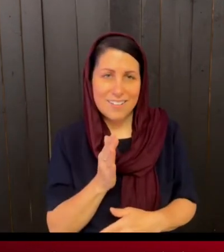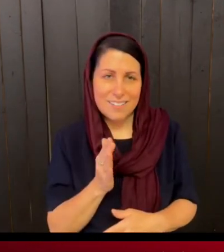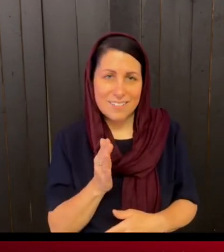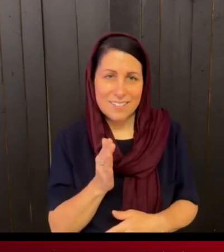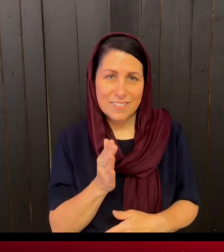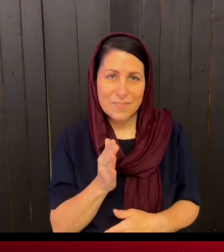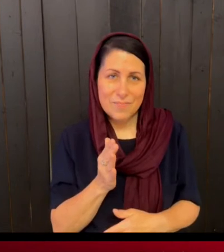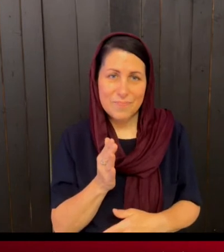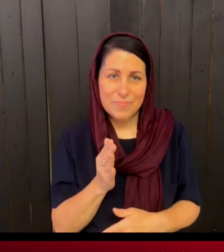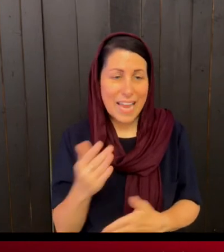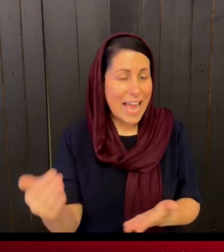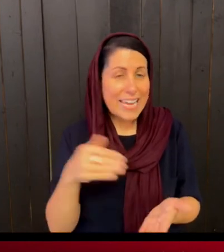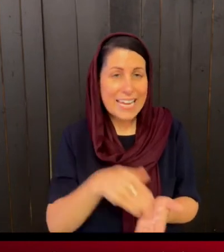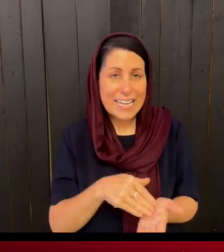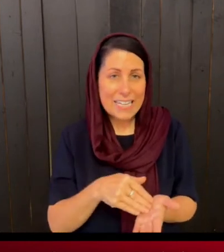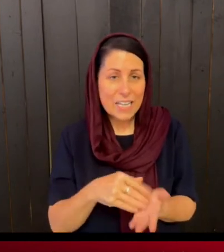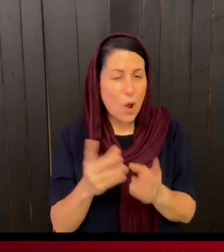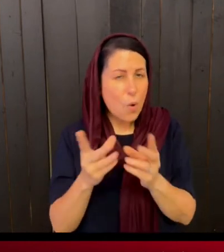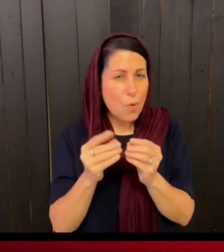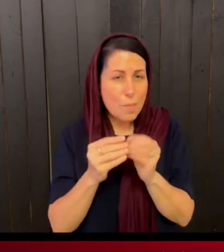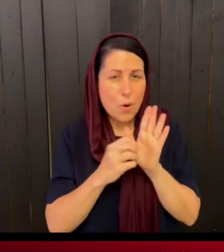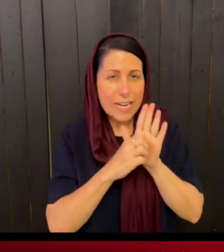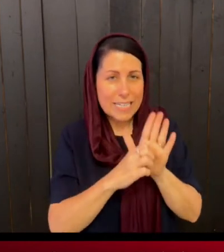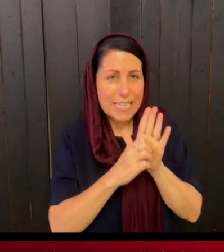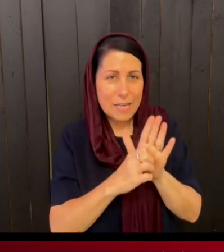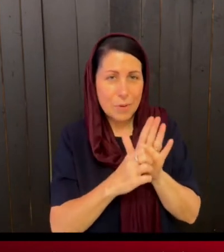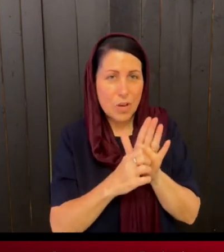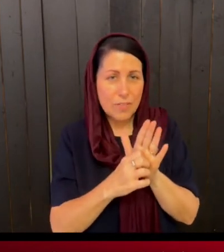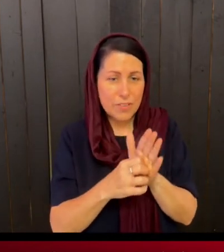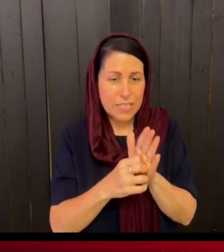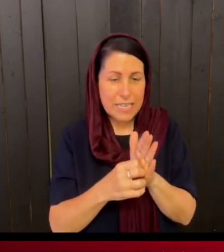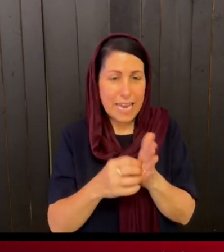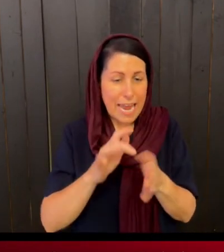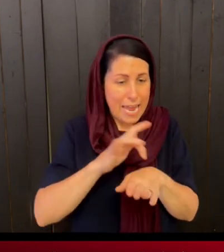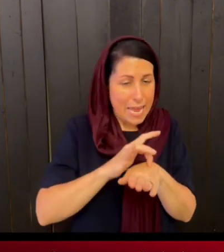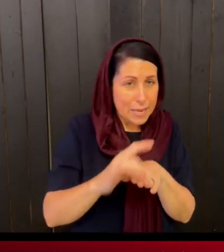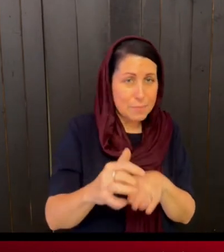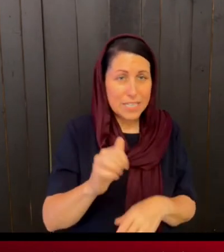And again, another example of emptying ourselves, which is even better.